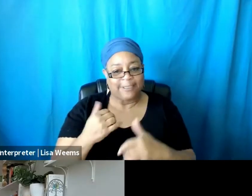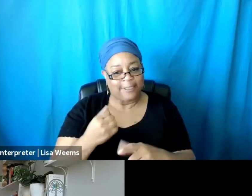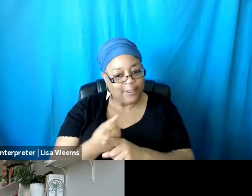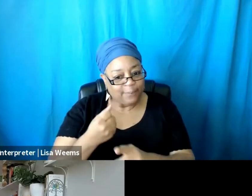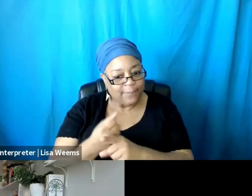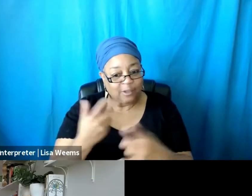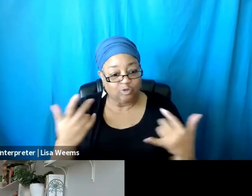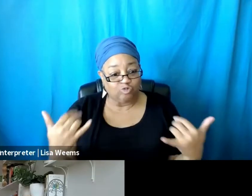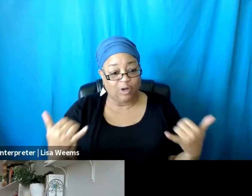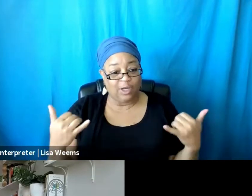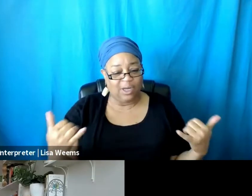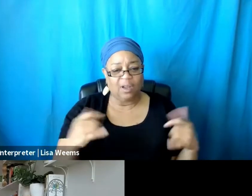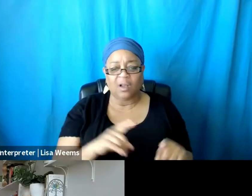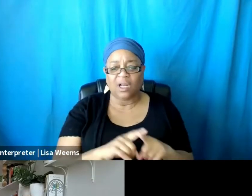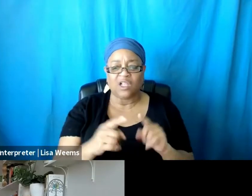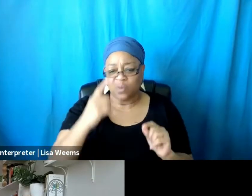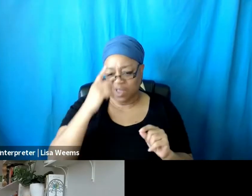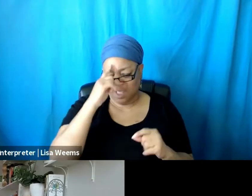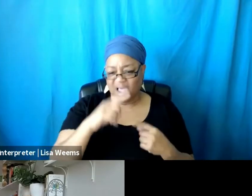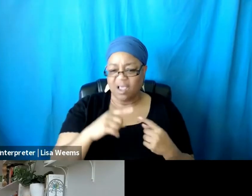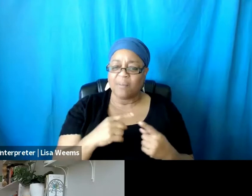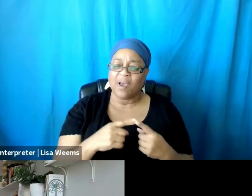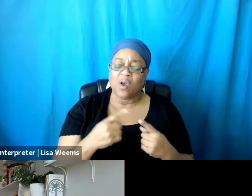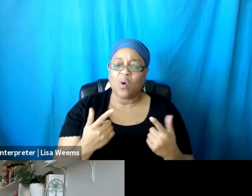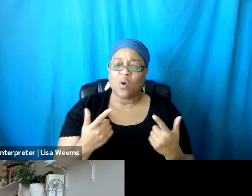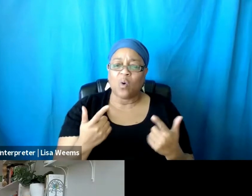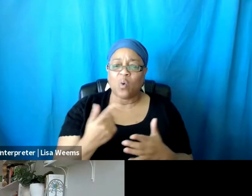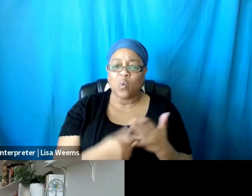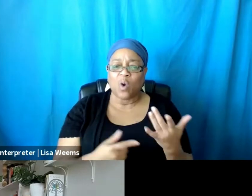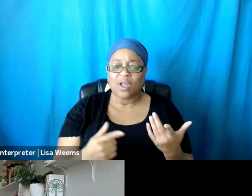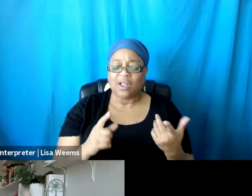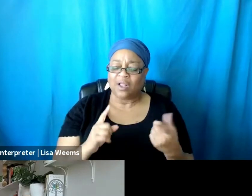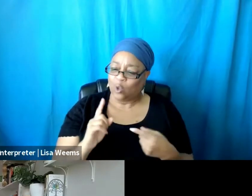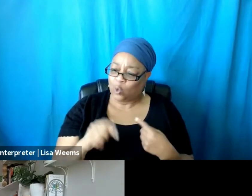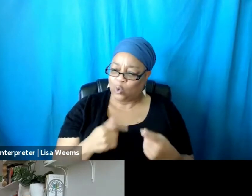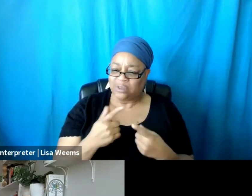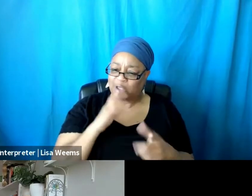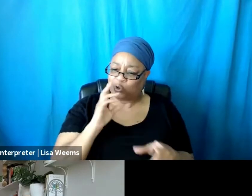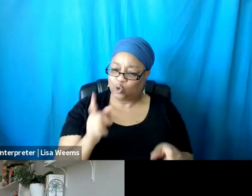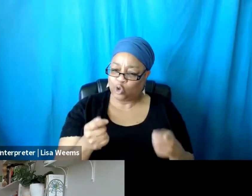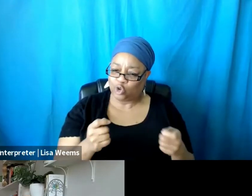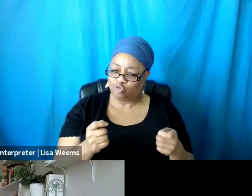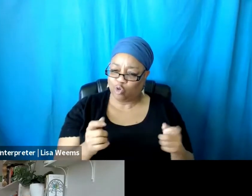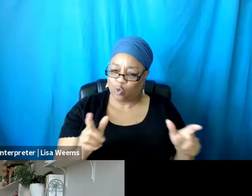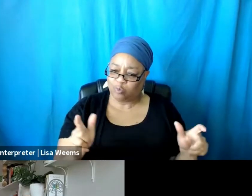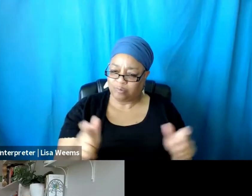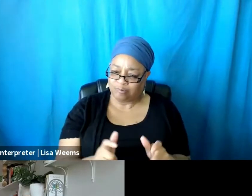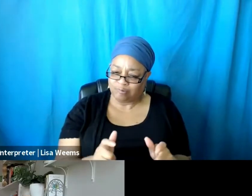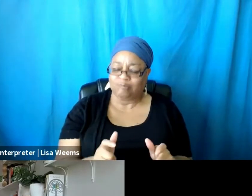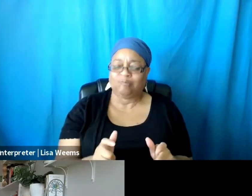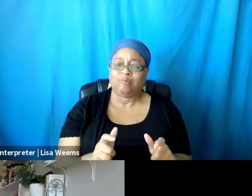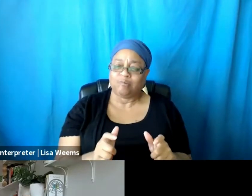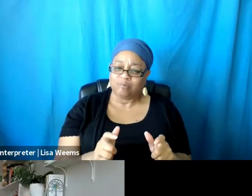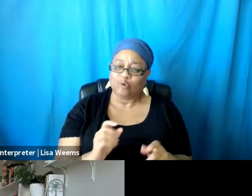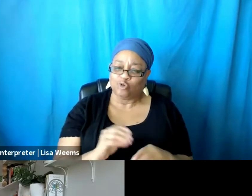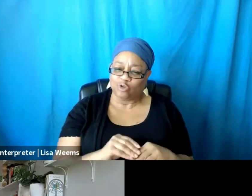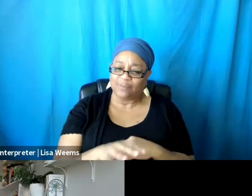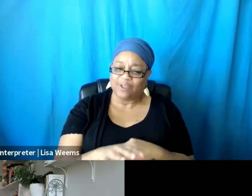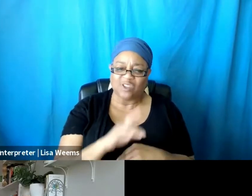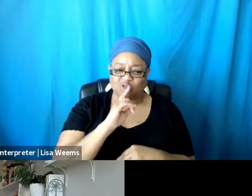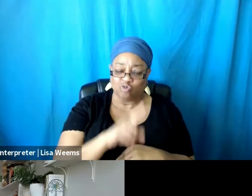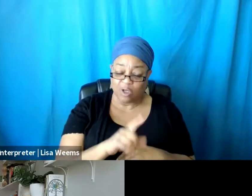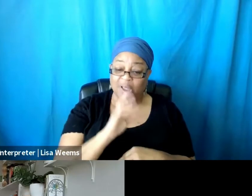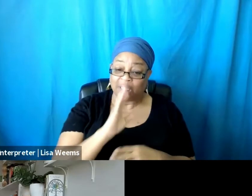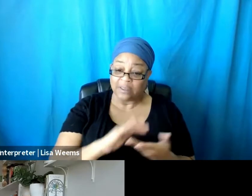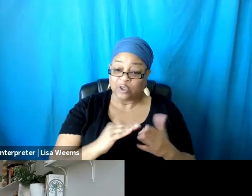And as we think about what it looks like to control transmission, understanding that in this space, it really is more of a community level